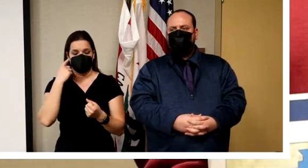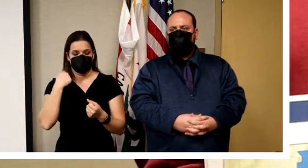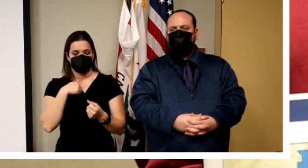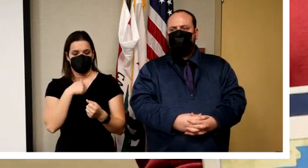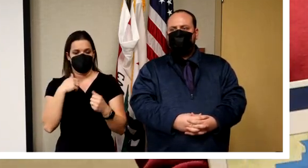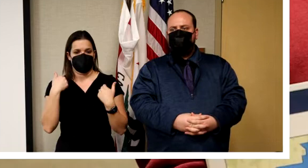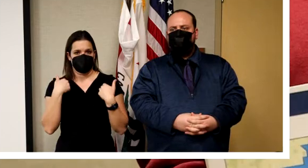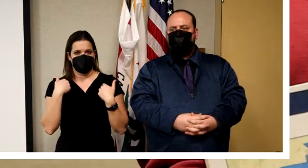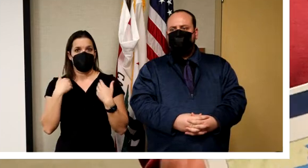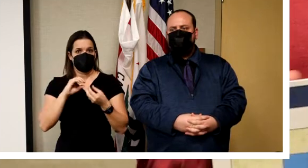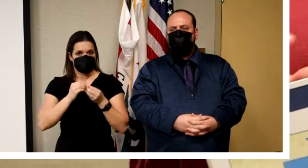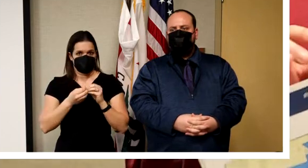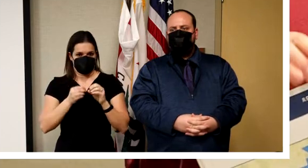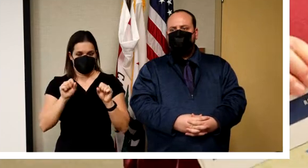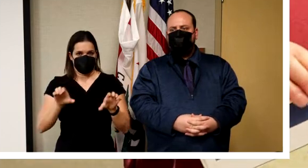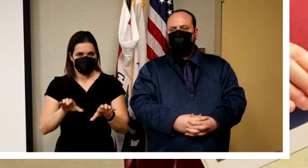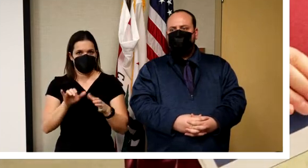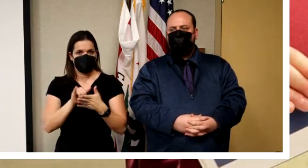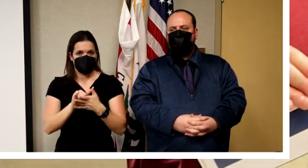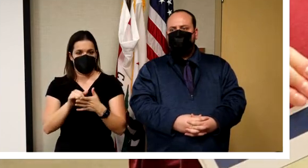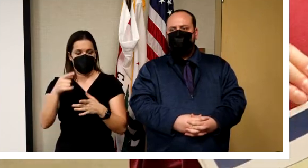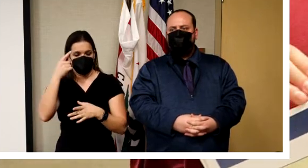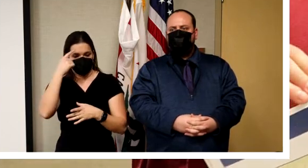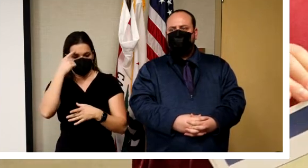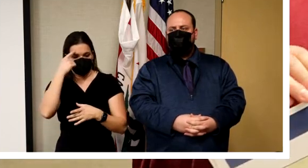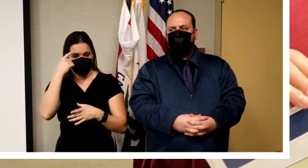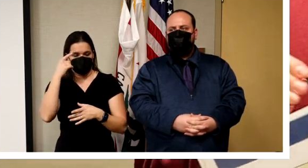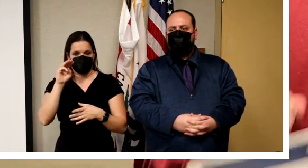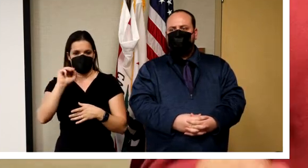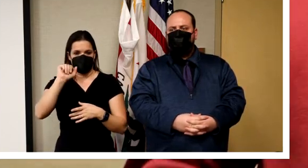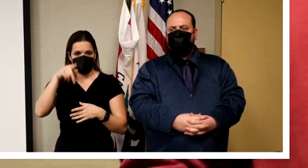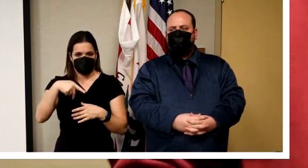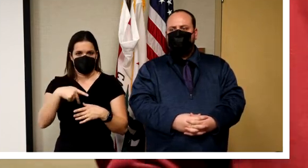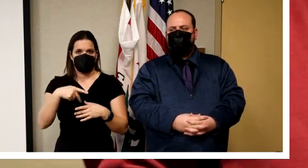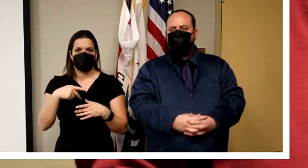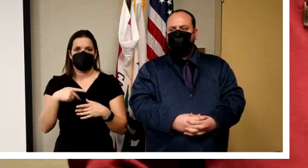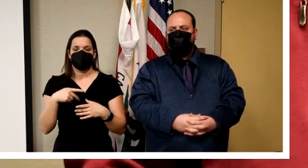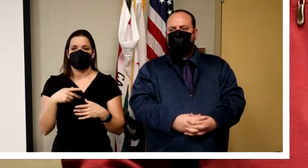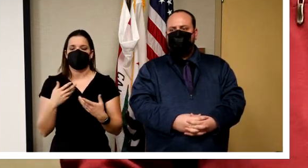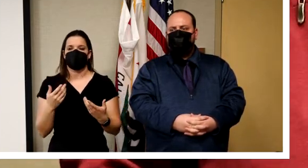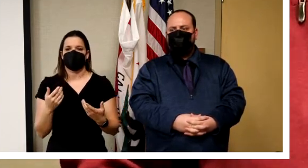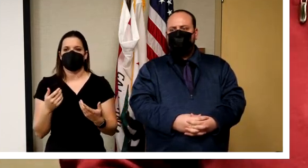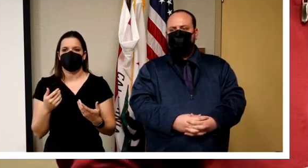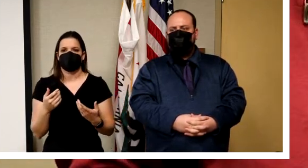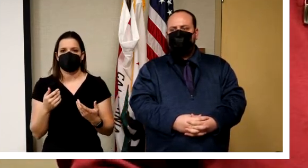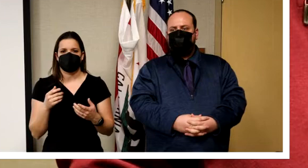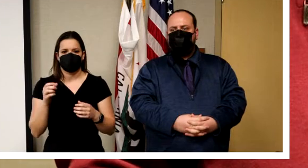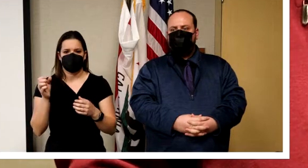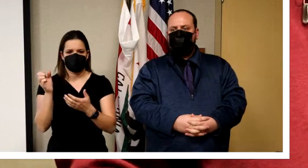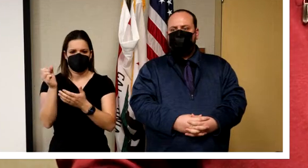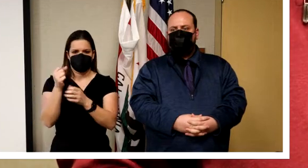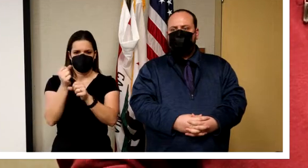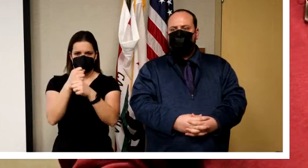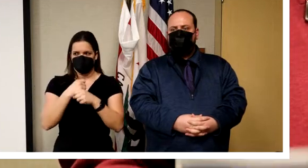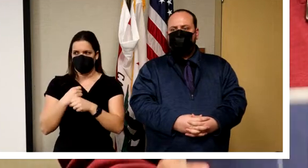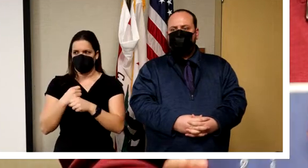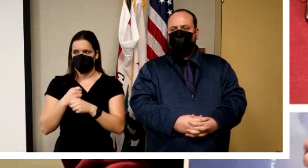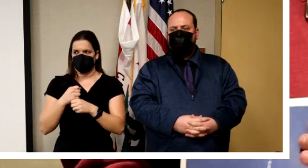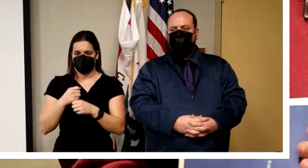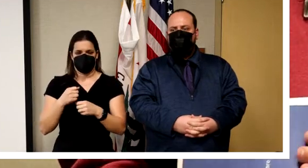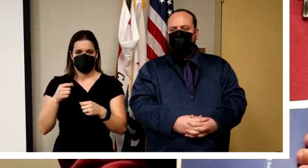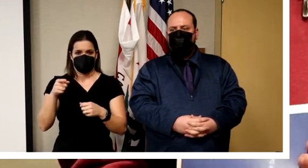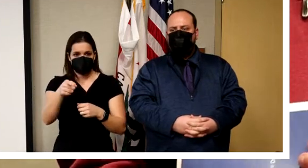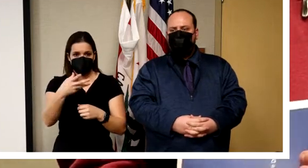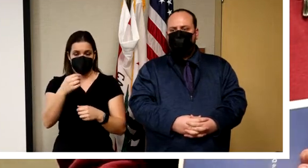we have the numbers. I think that the map that was going to be configured by you guys and us, the